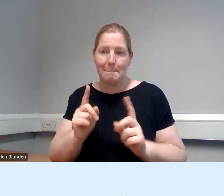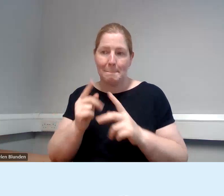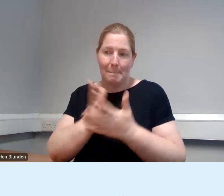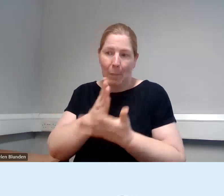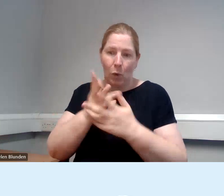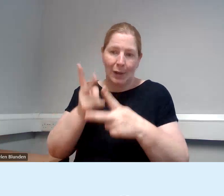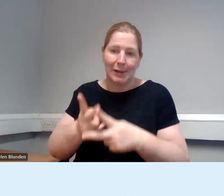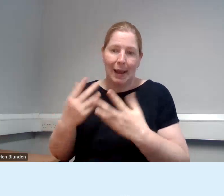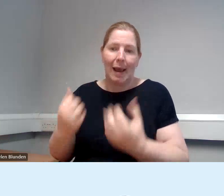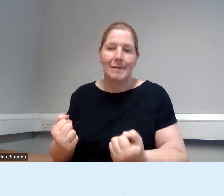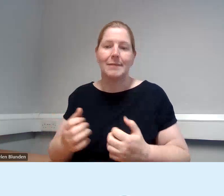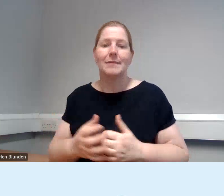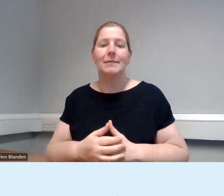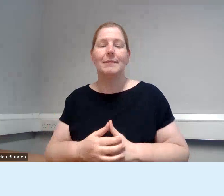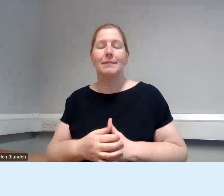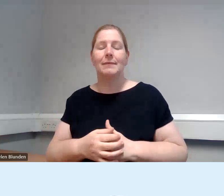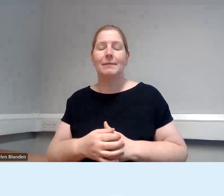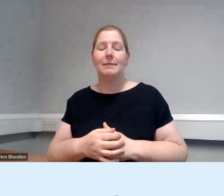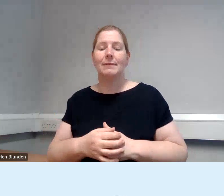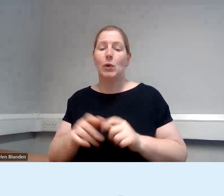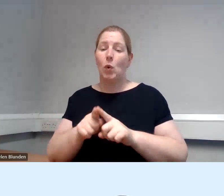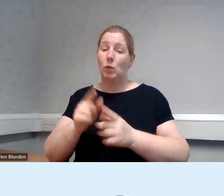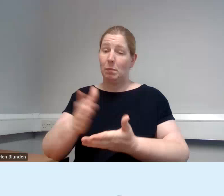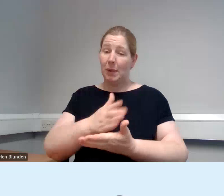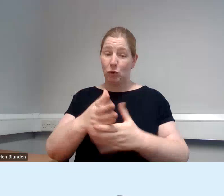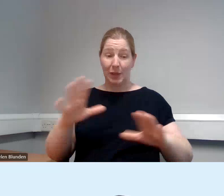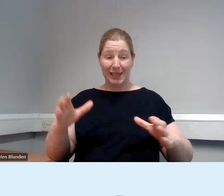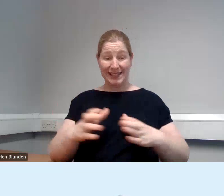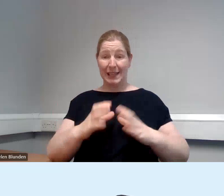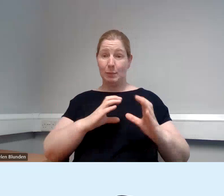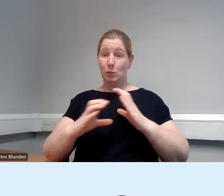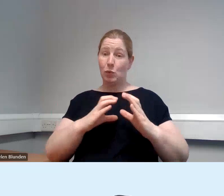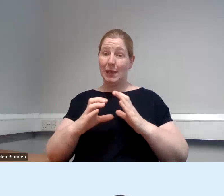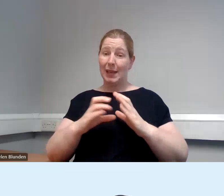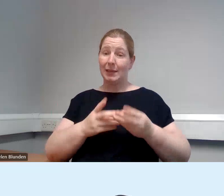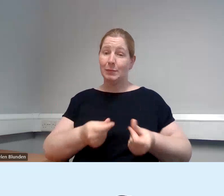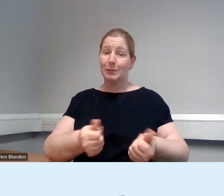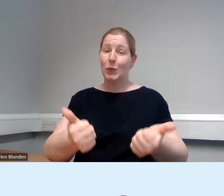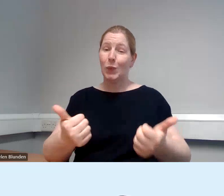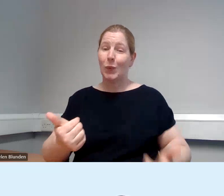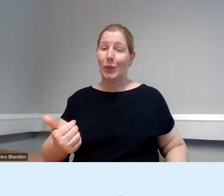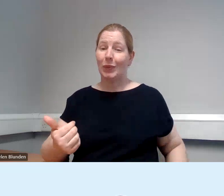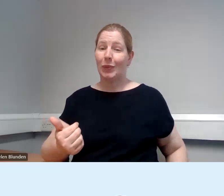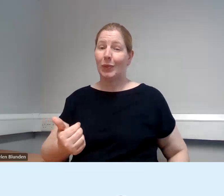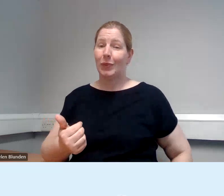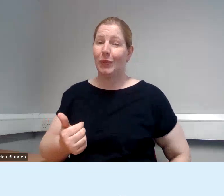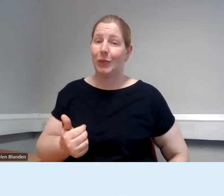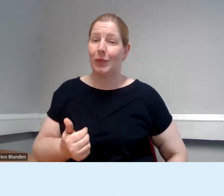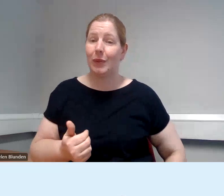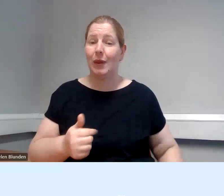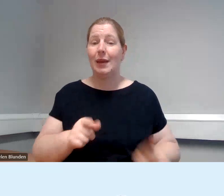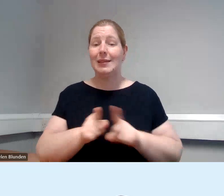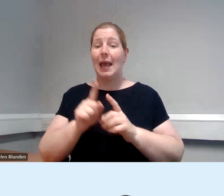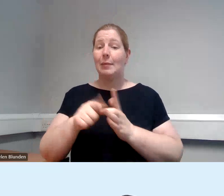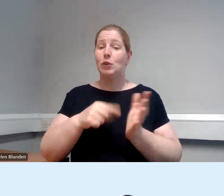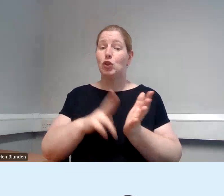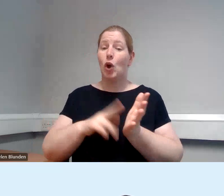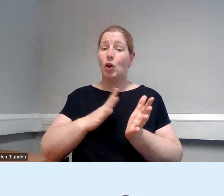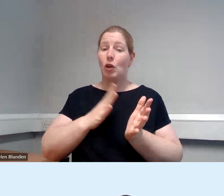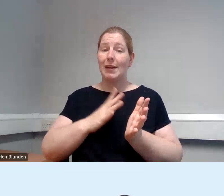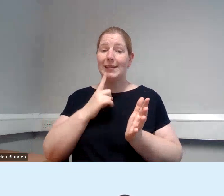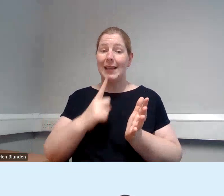around making sure that the teams are joined up. So like John just spoke to, there's the communication there, and there's lots of teams within